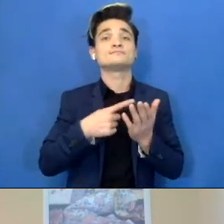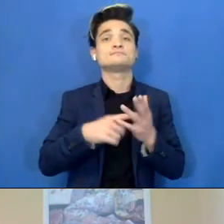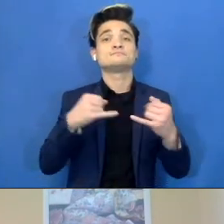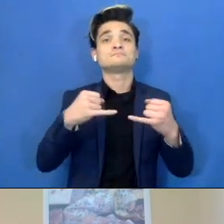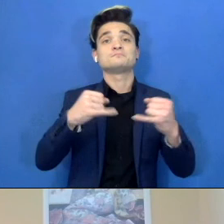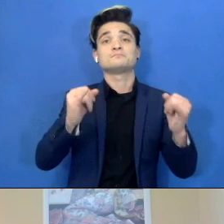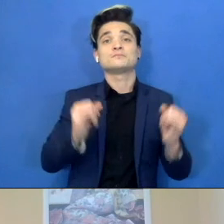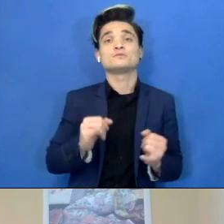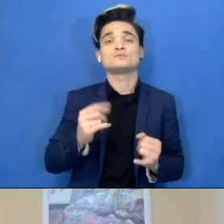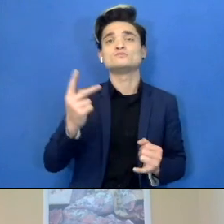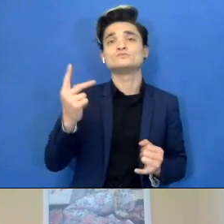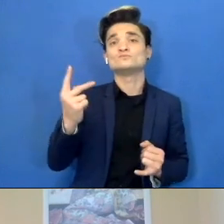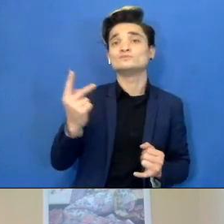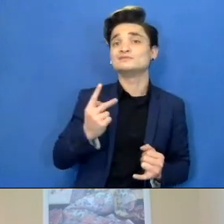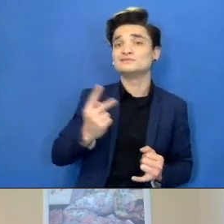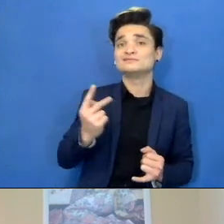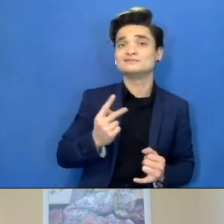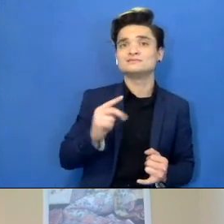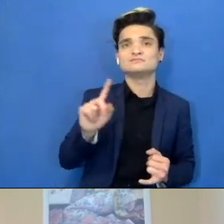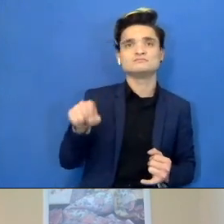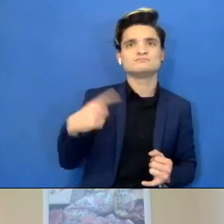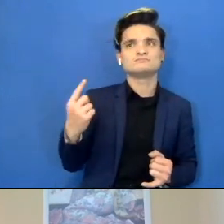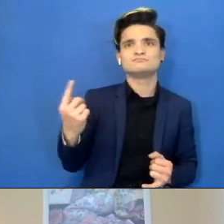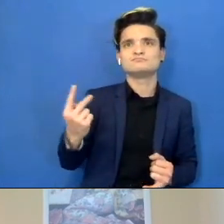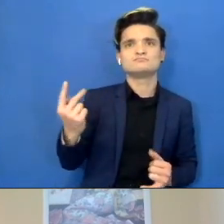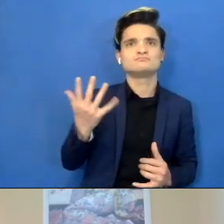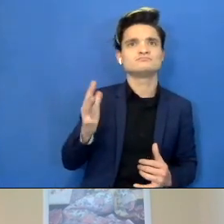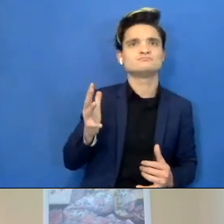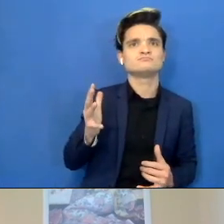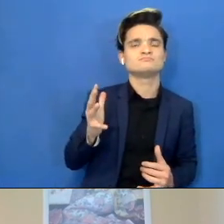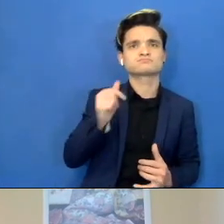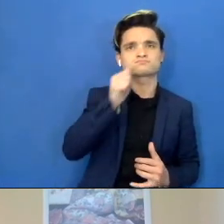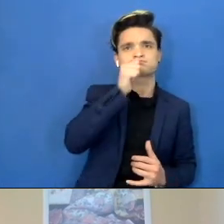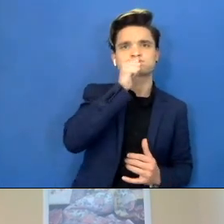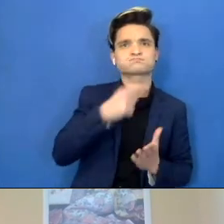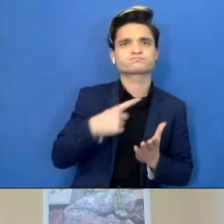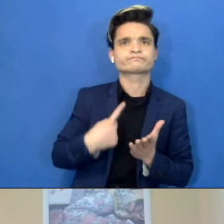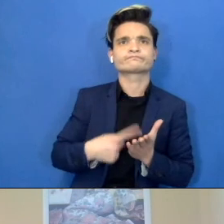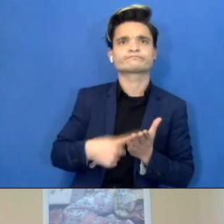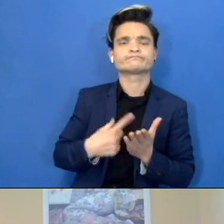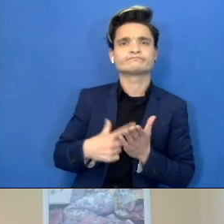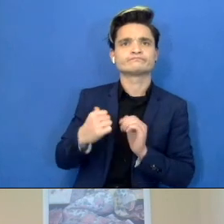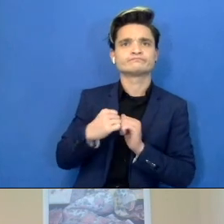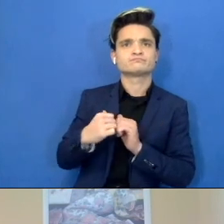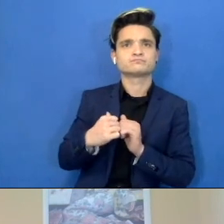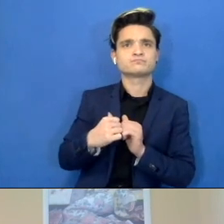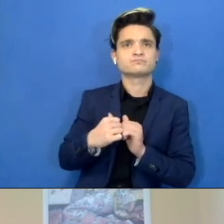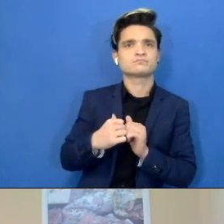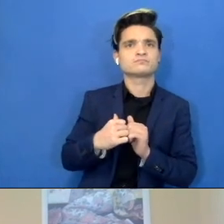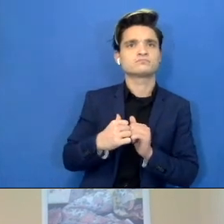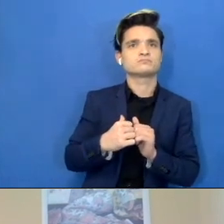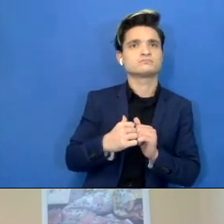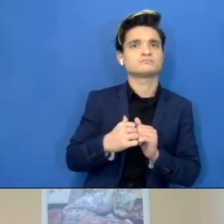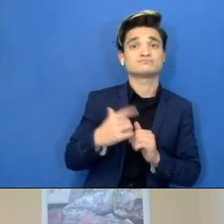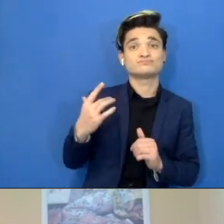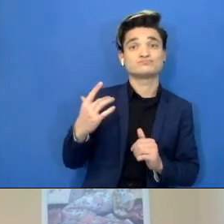up to you, I don't know, let's say, like, don't touch my tummy because I'm on my period today. You know, I can't deal with it. Don't